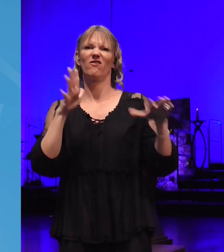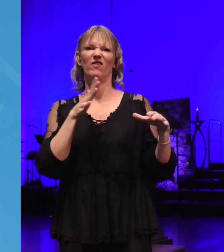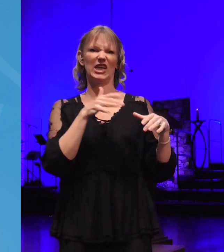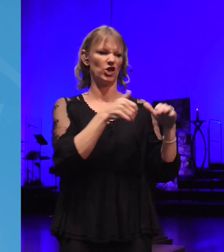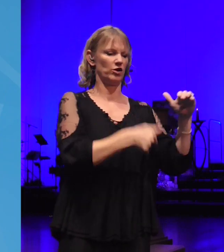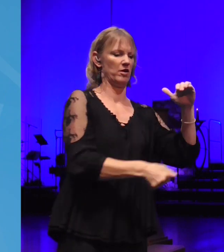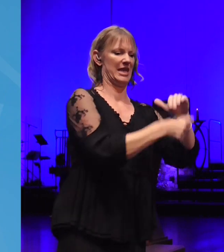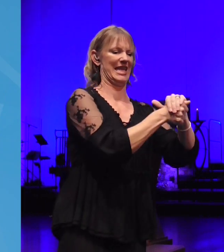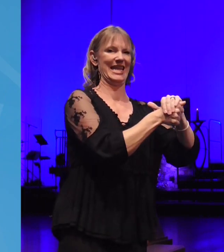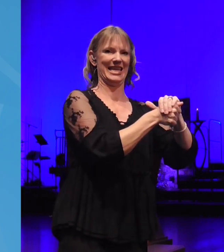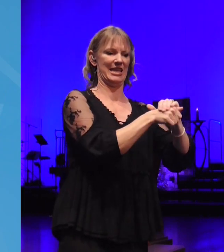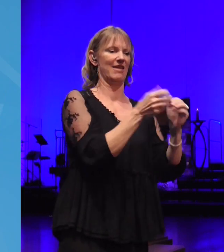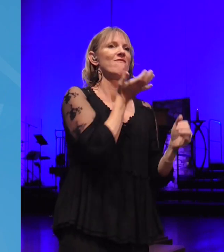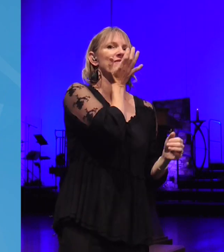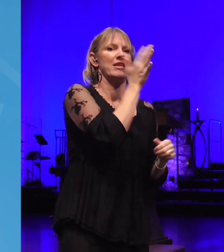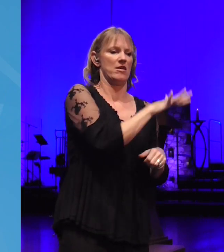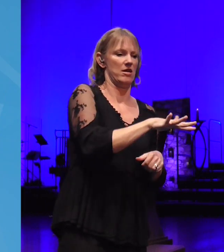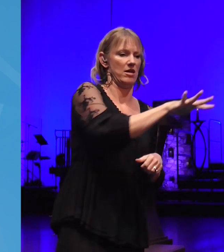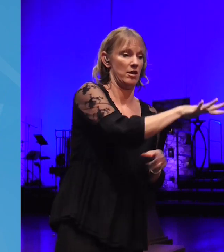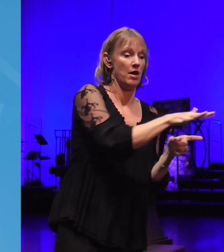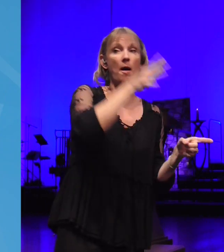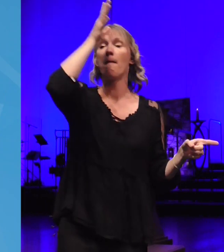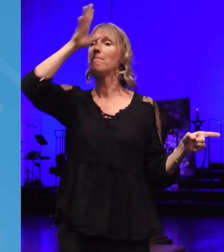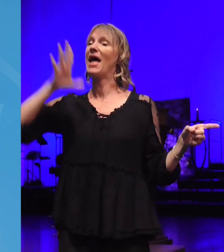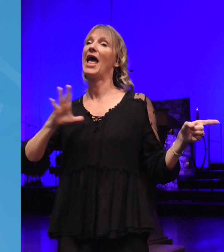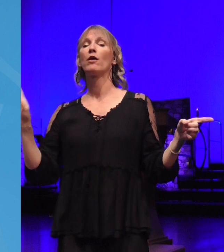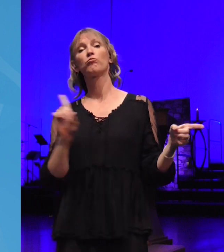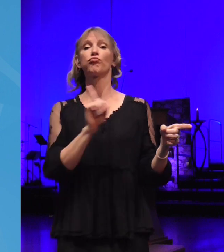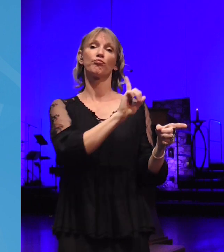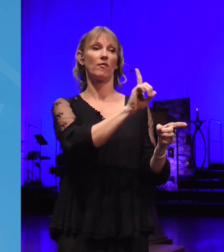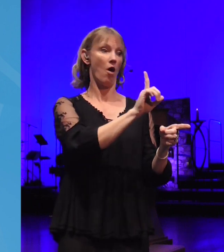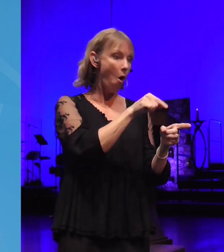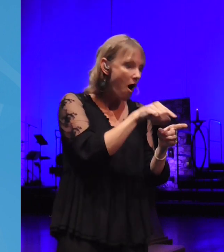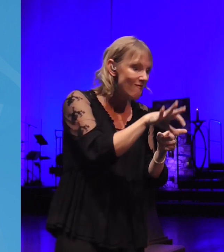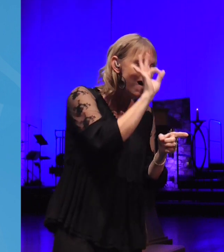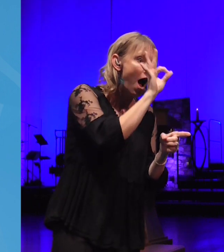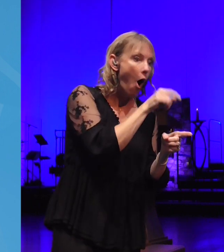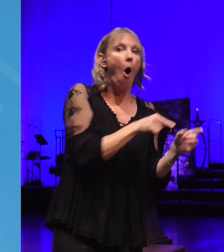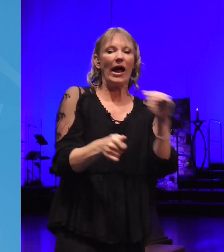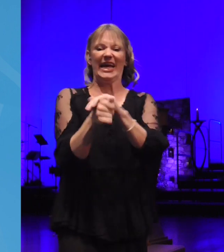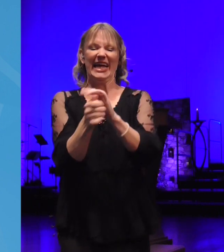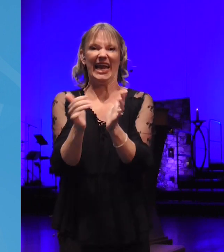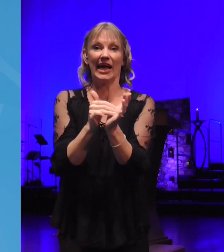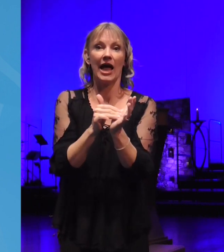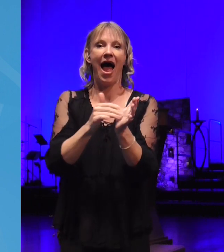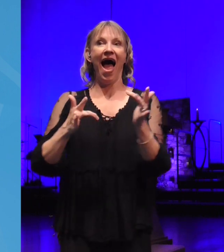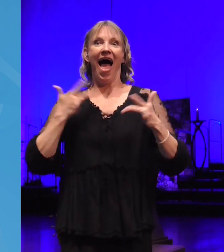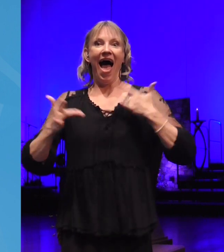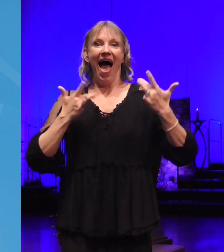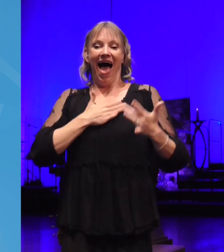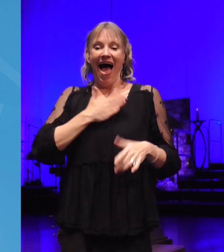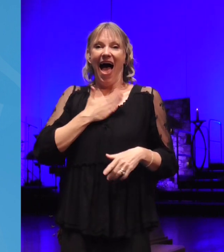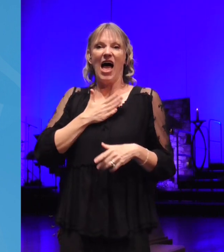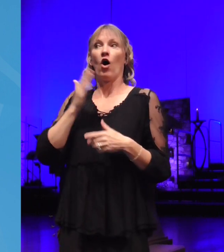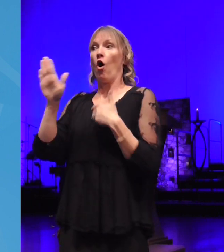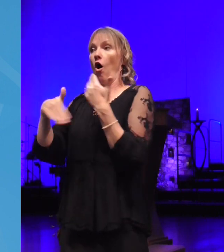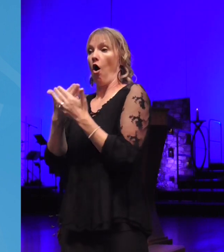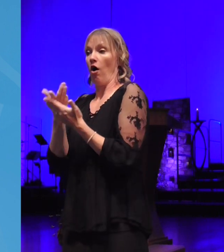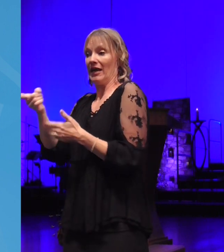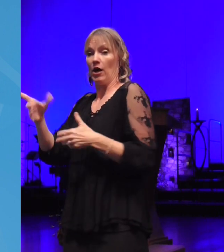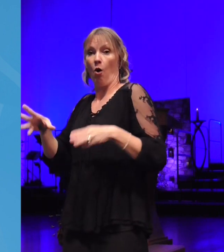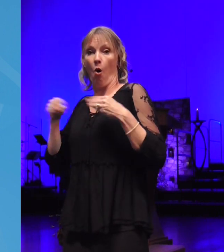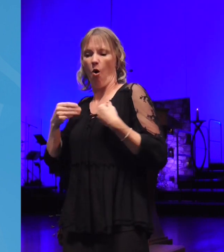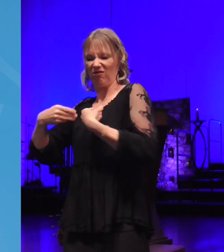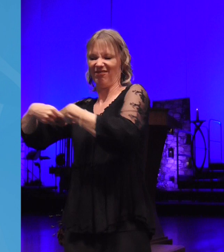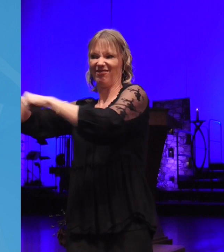hidden in a field, which a man found and hid. And from his joy, he goes and sells the things he